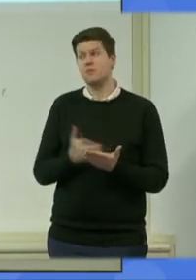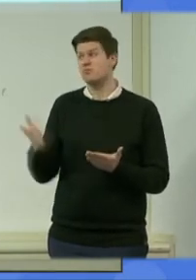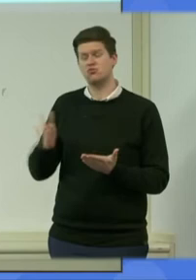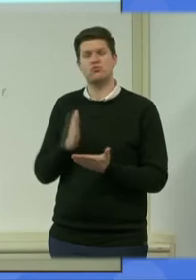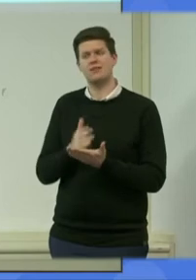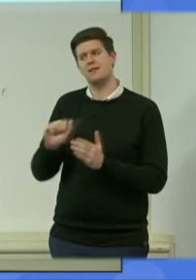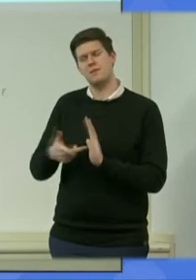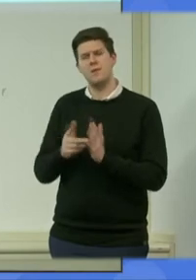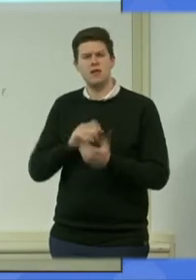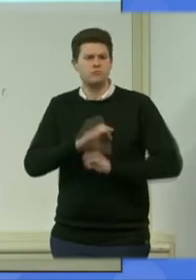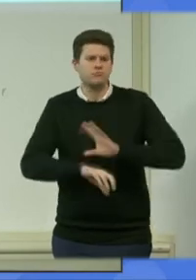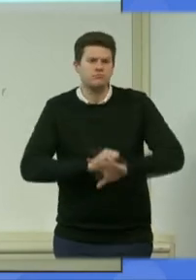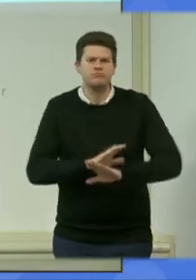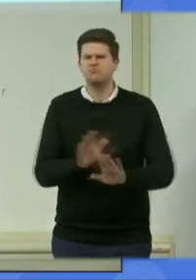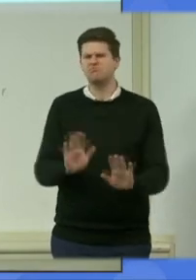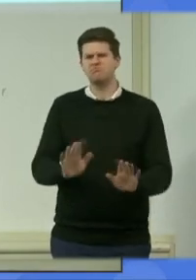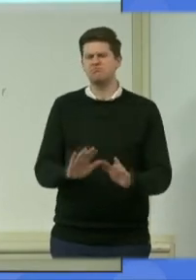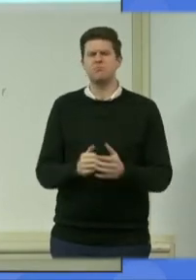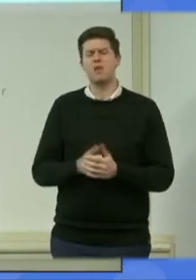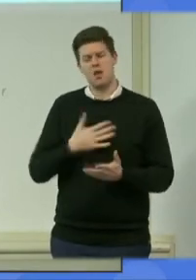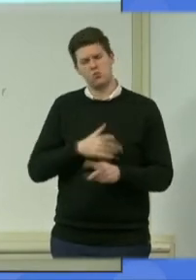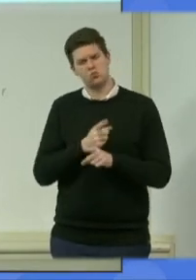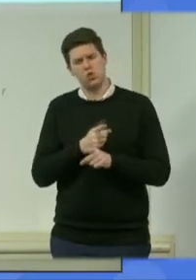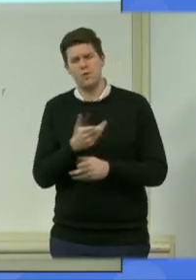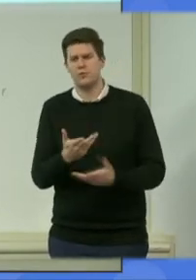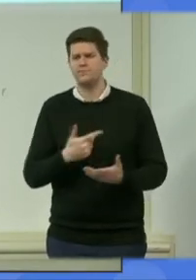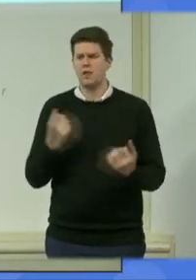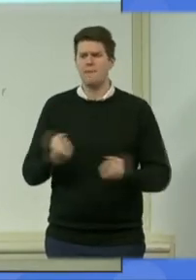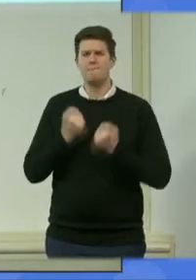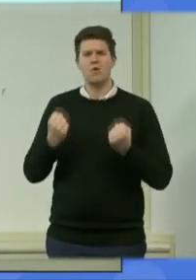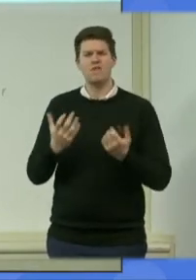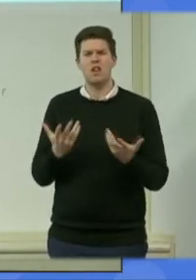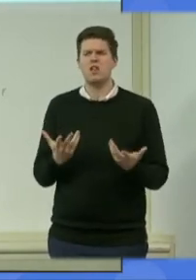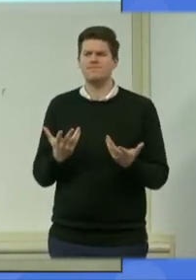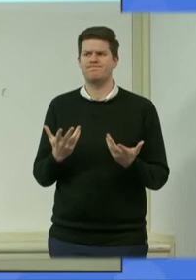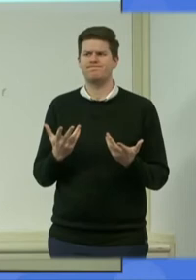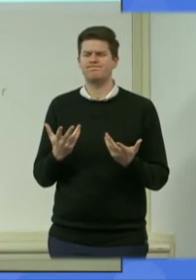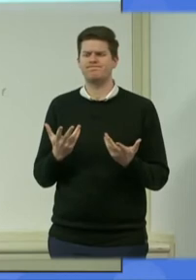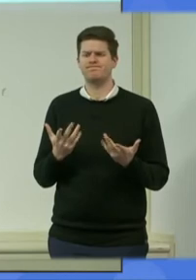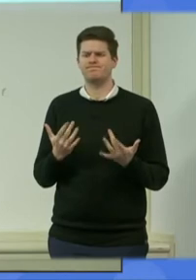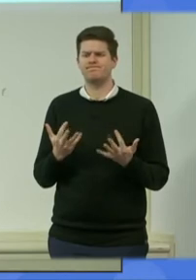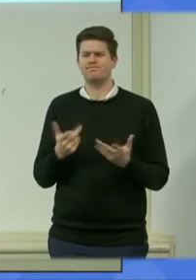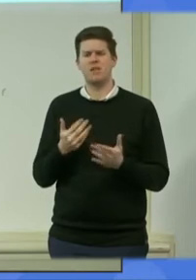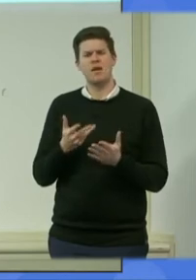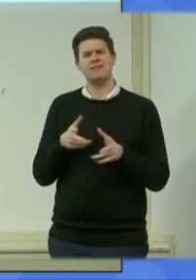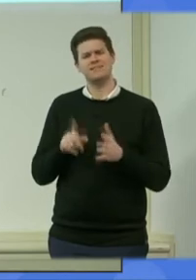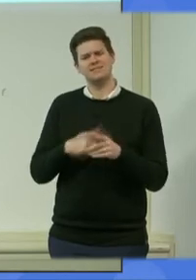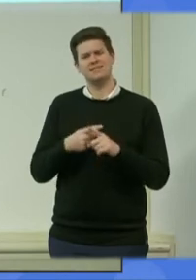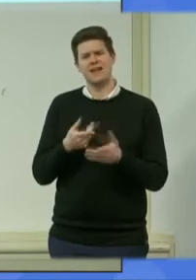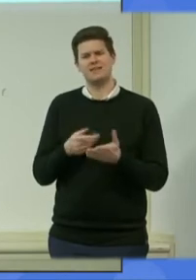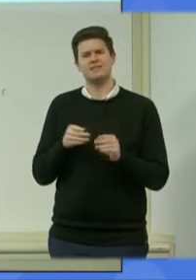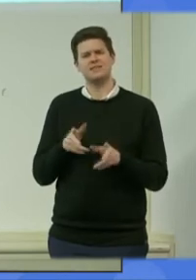to do is talk about one of the sort of powerful sort of phrases he used to describe what he thought and what economists think a good tax system should look